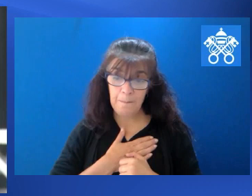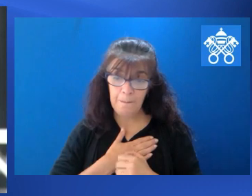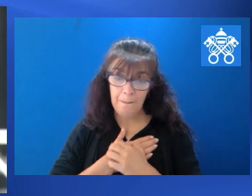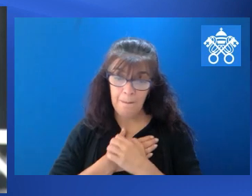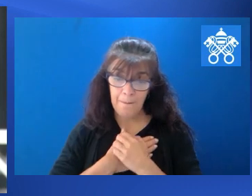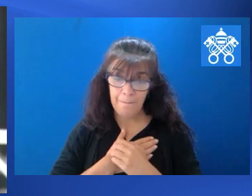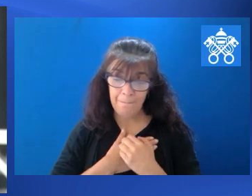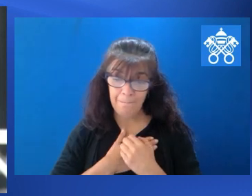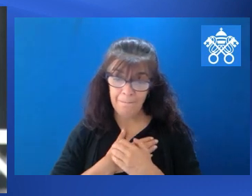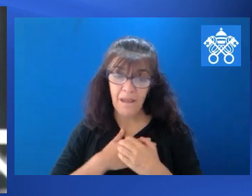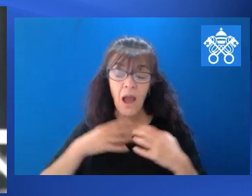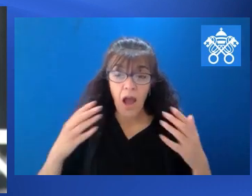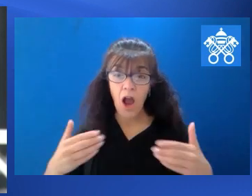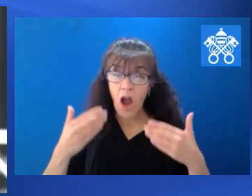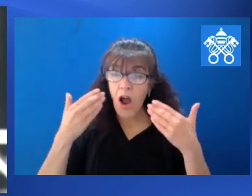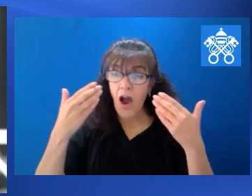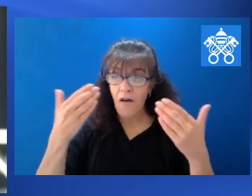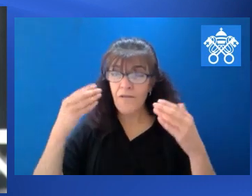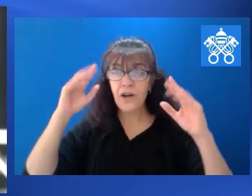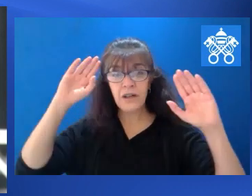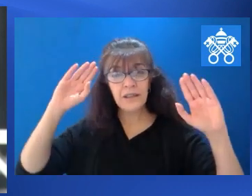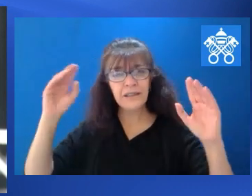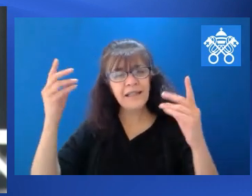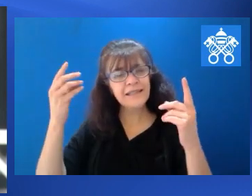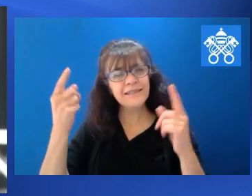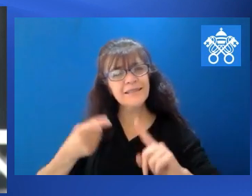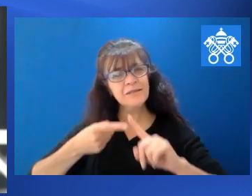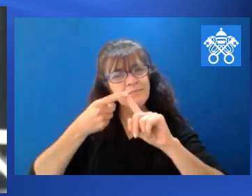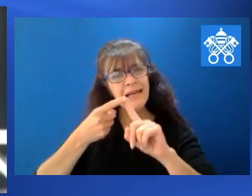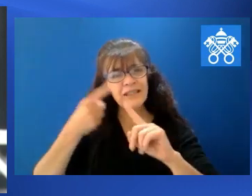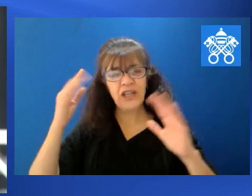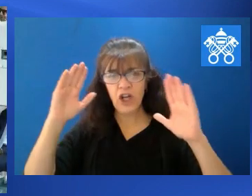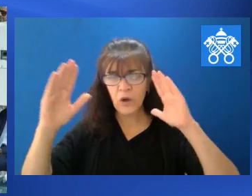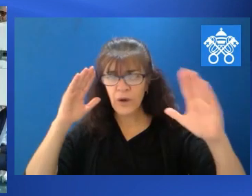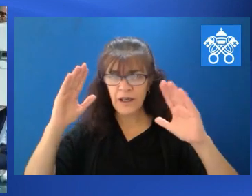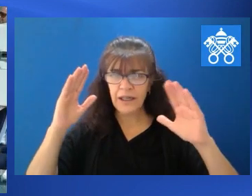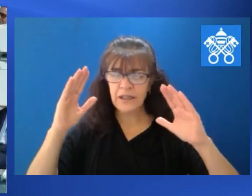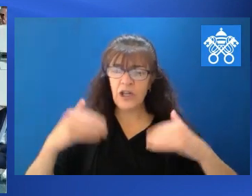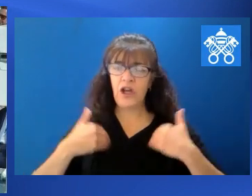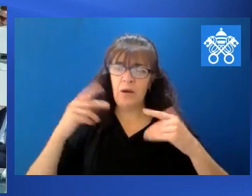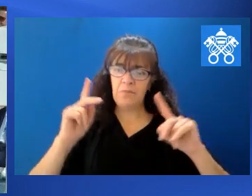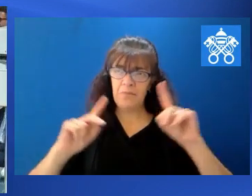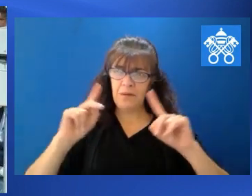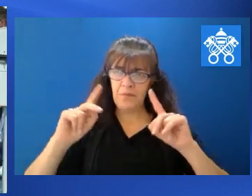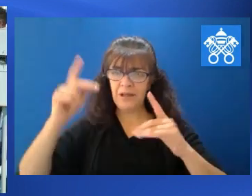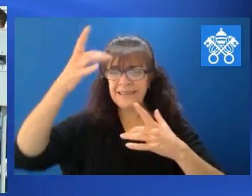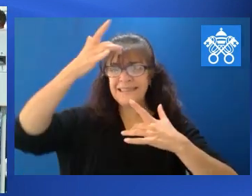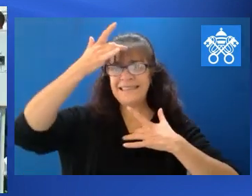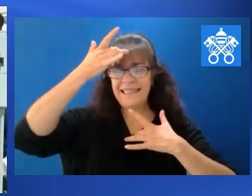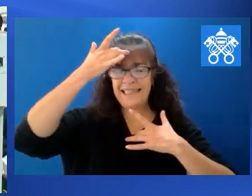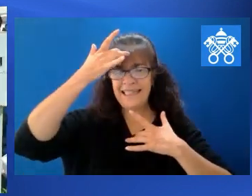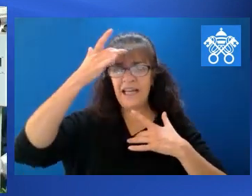I offer a special greeting to young people, the sick, the elderly, and new